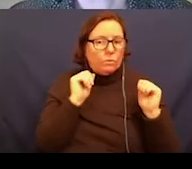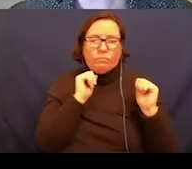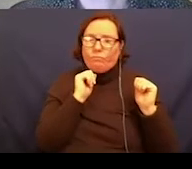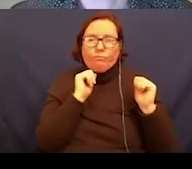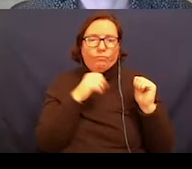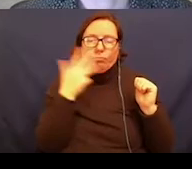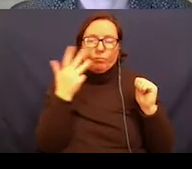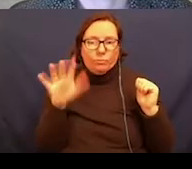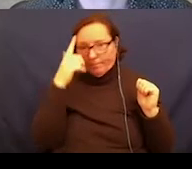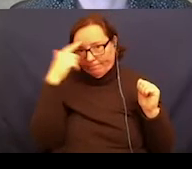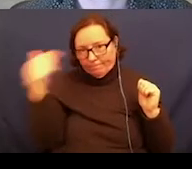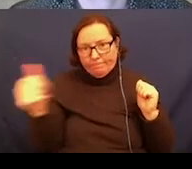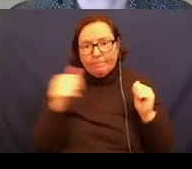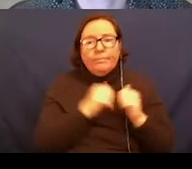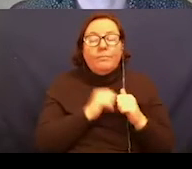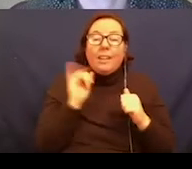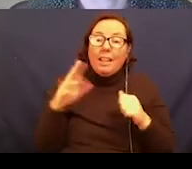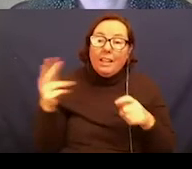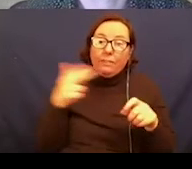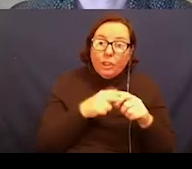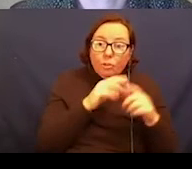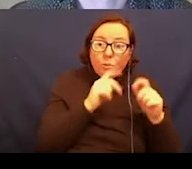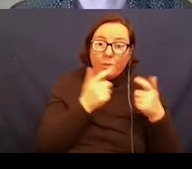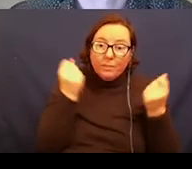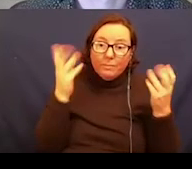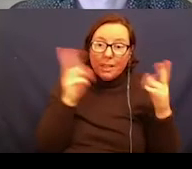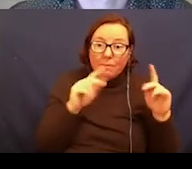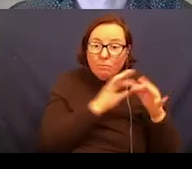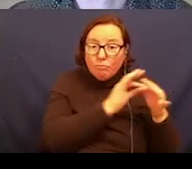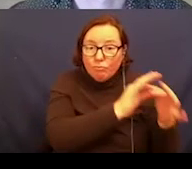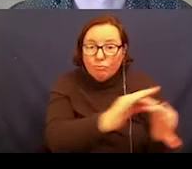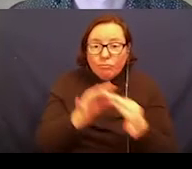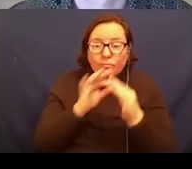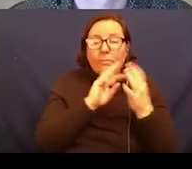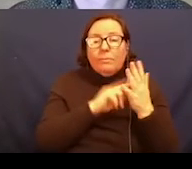And this allows us to take collective action together.